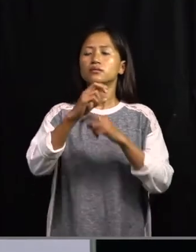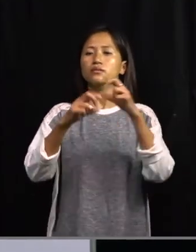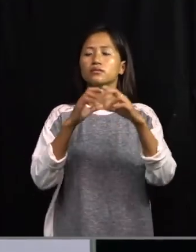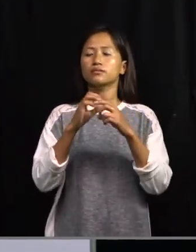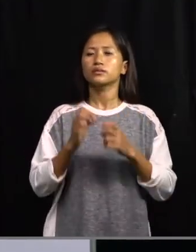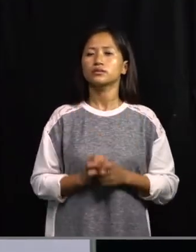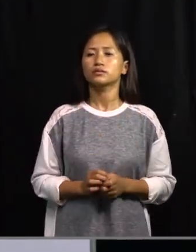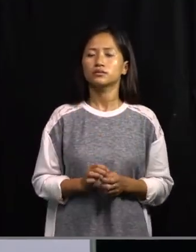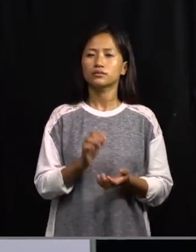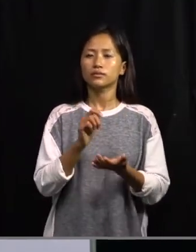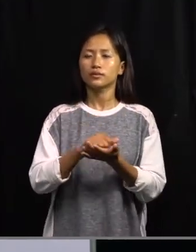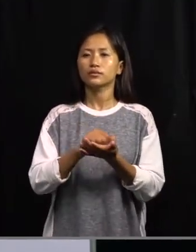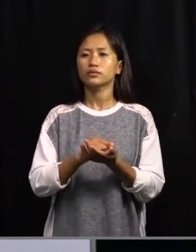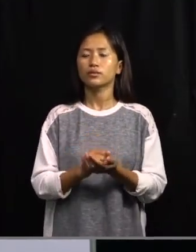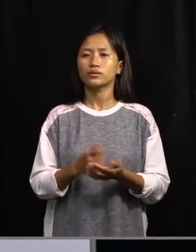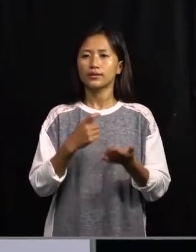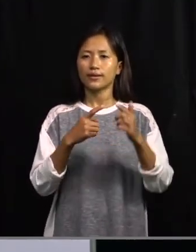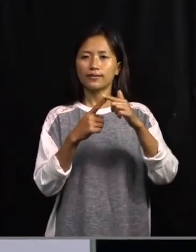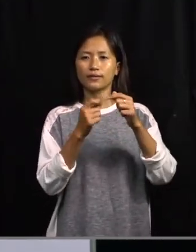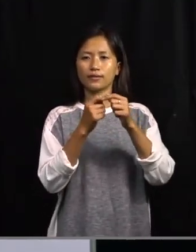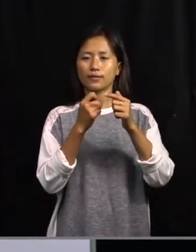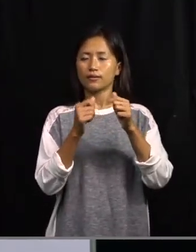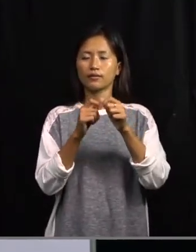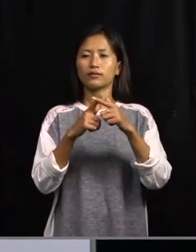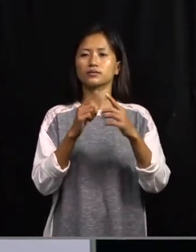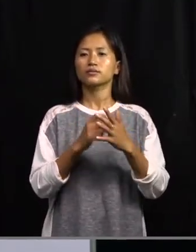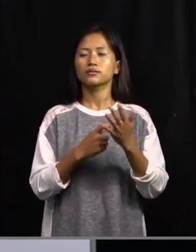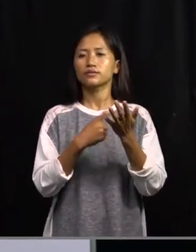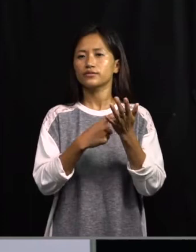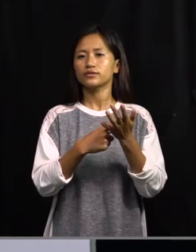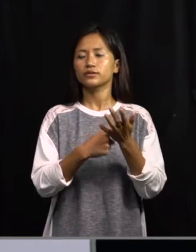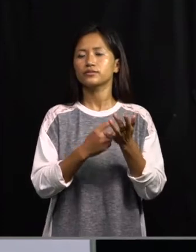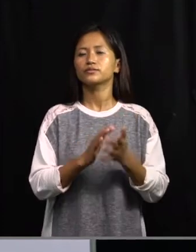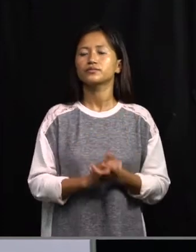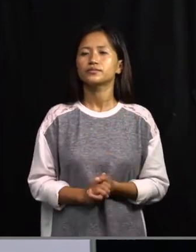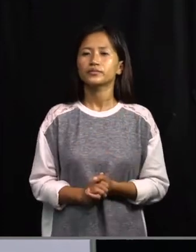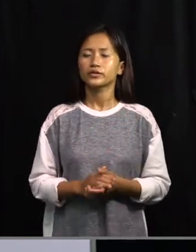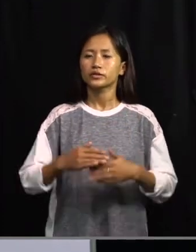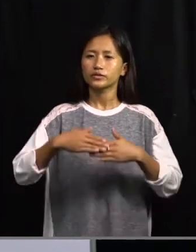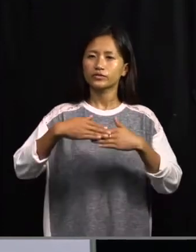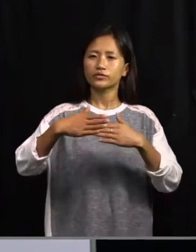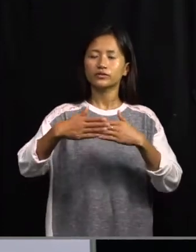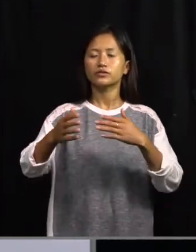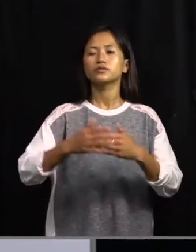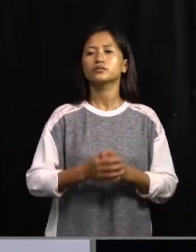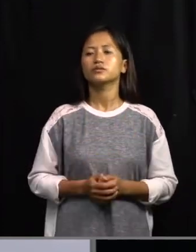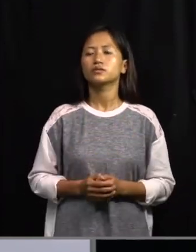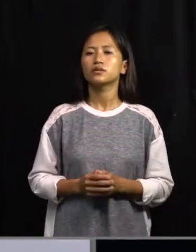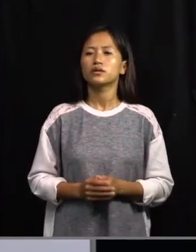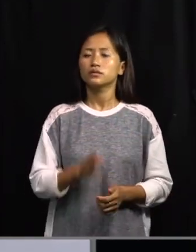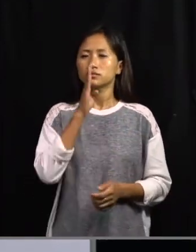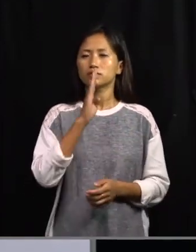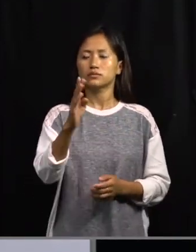called tax revenue. Clear. Now, this tax revenue is further classified into direct tax